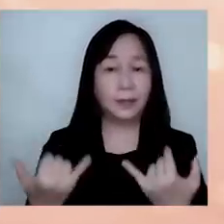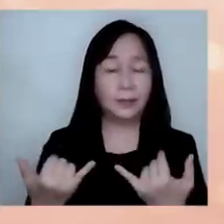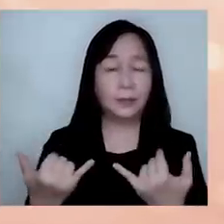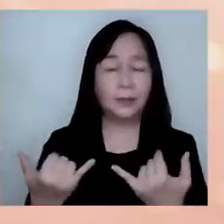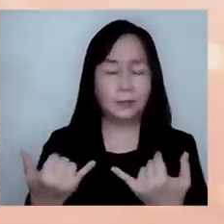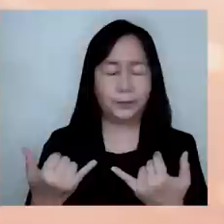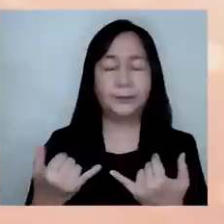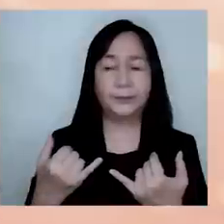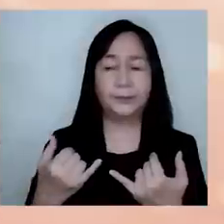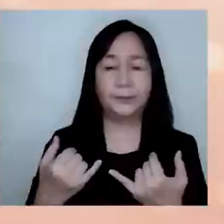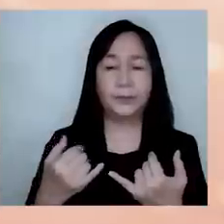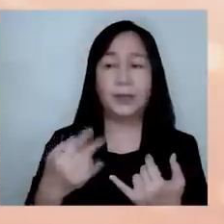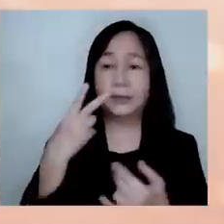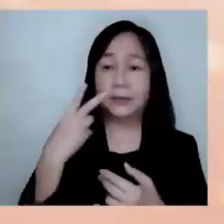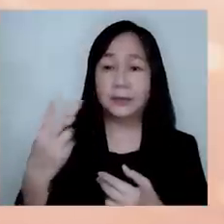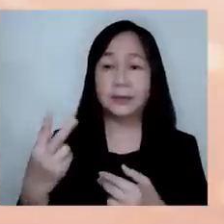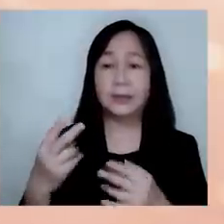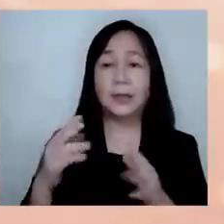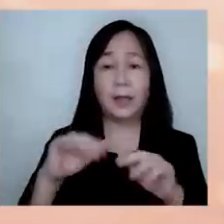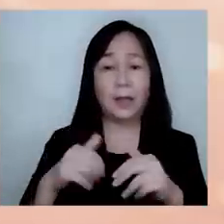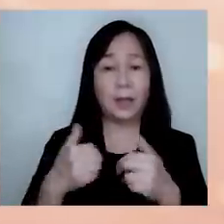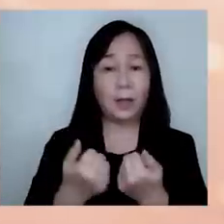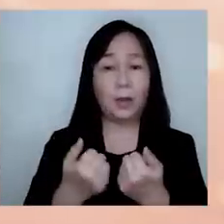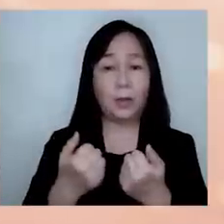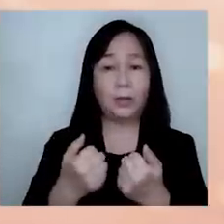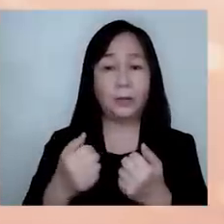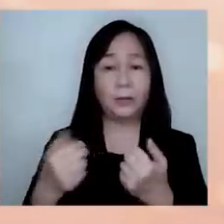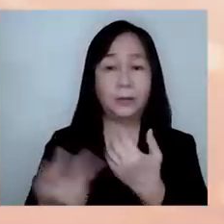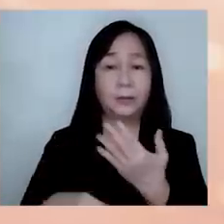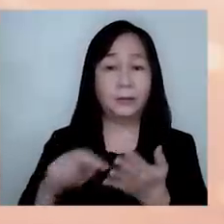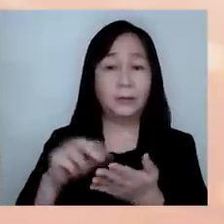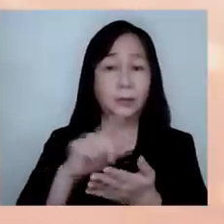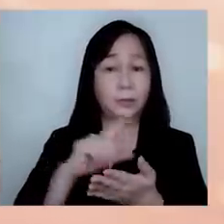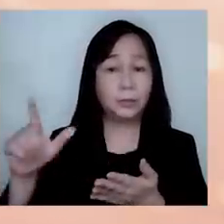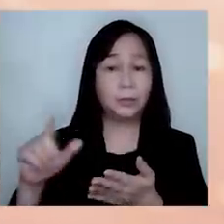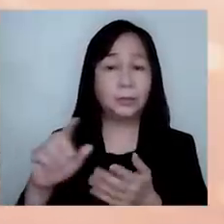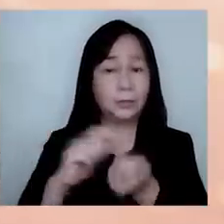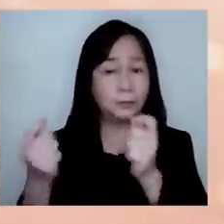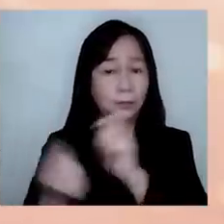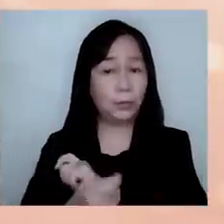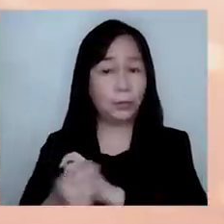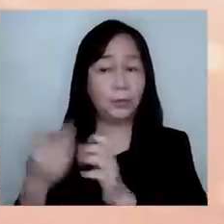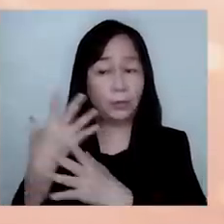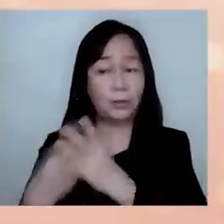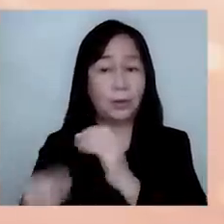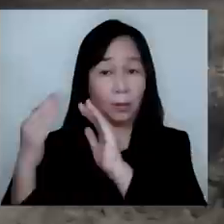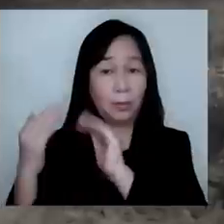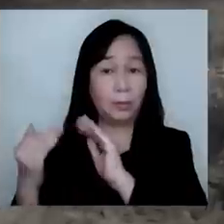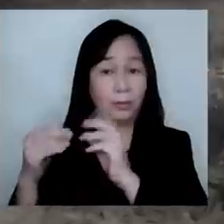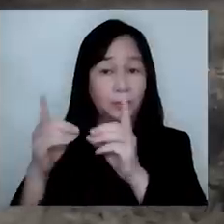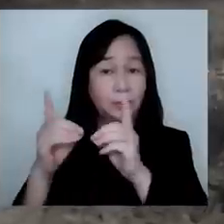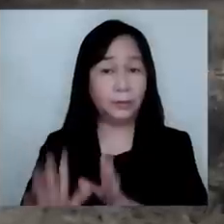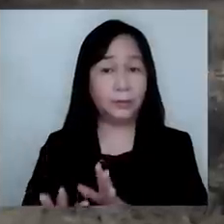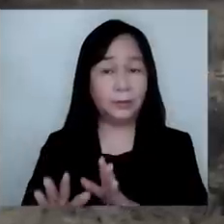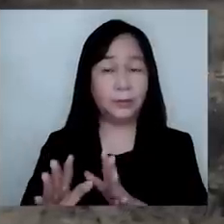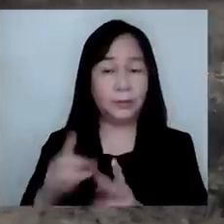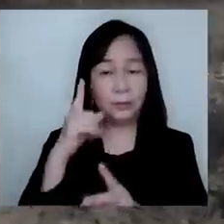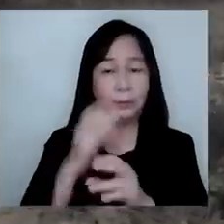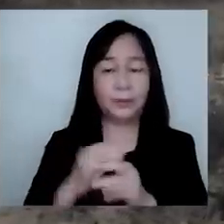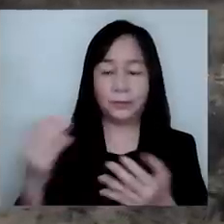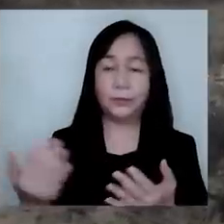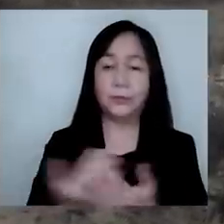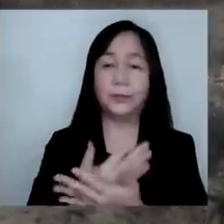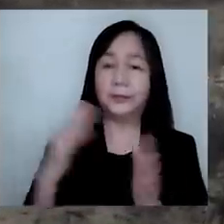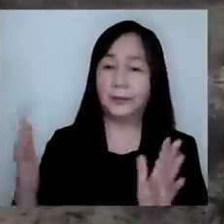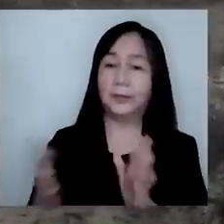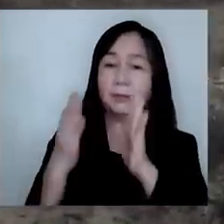Lord transformed the hopelessness of his disciples into Faith renewing encounter cleopas and